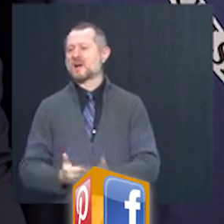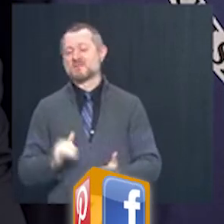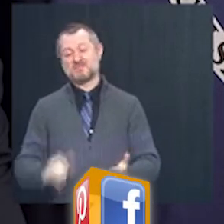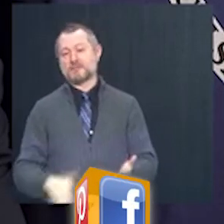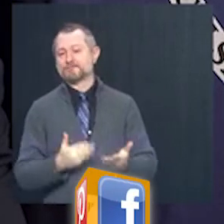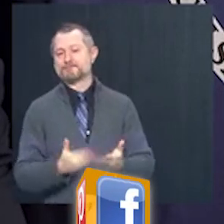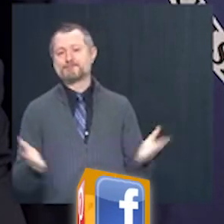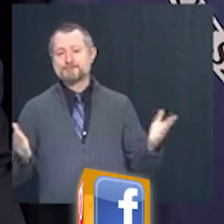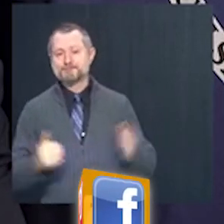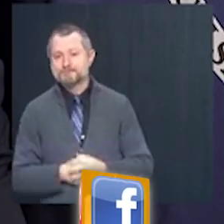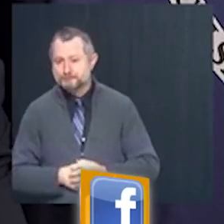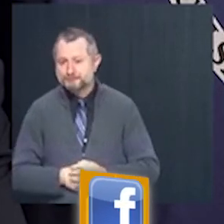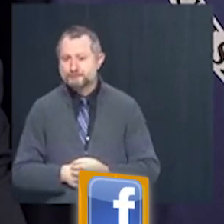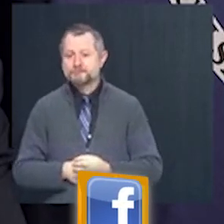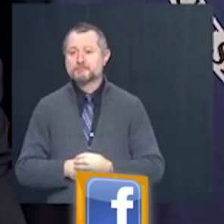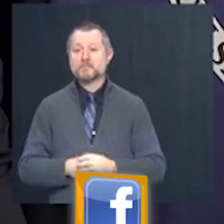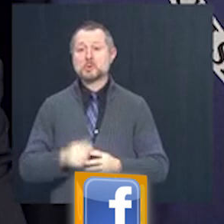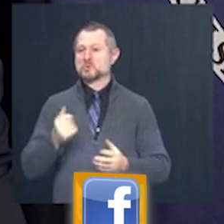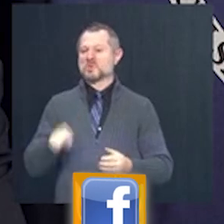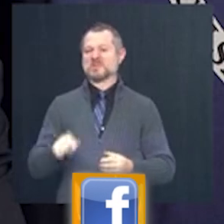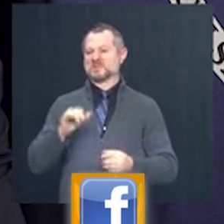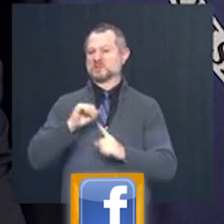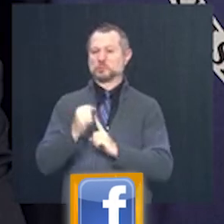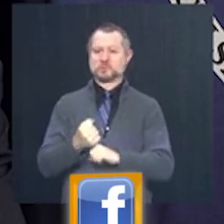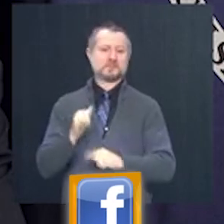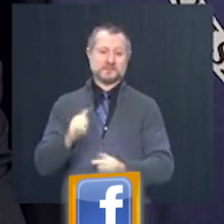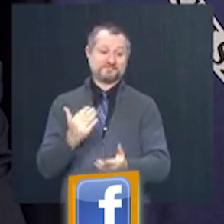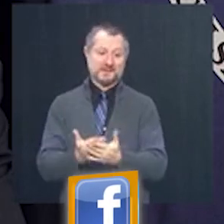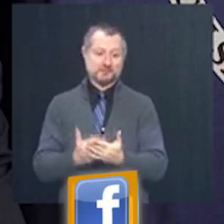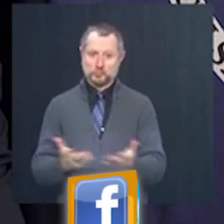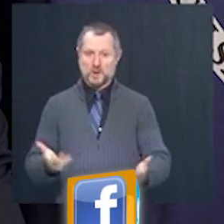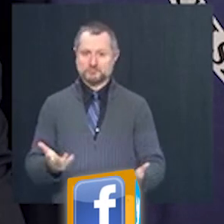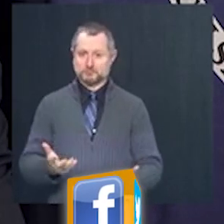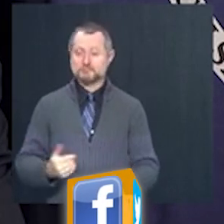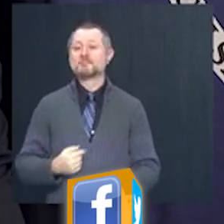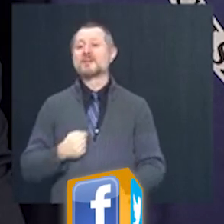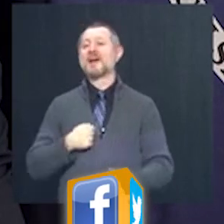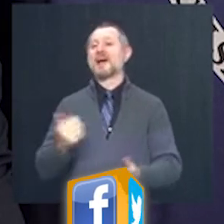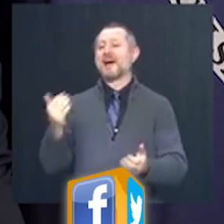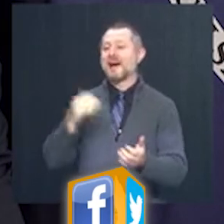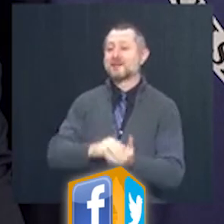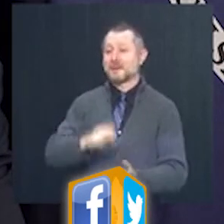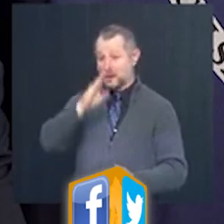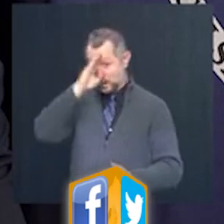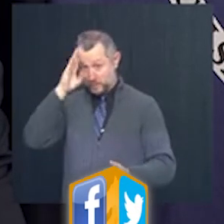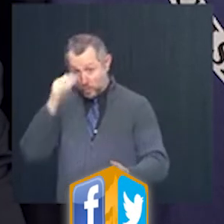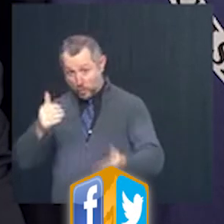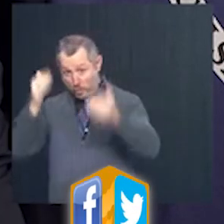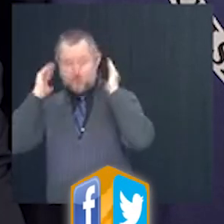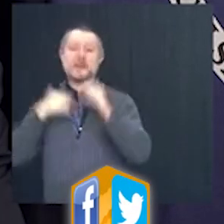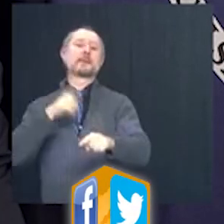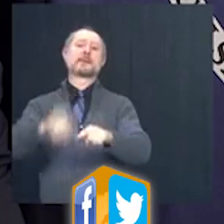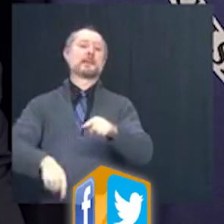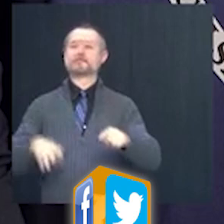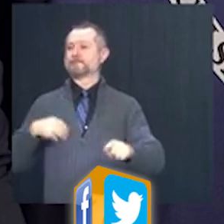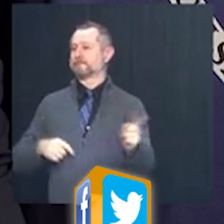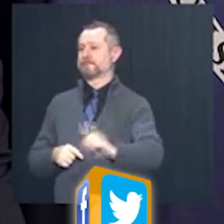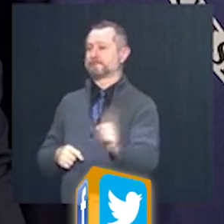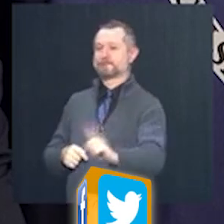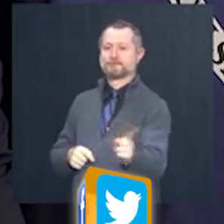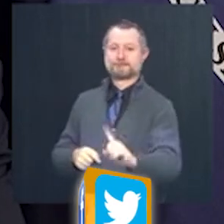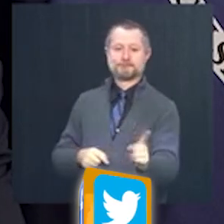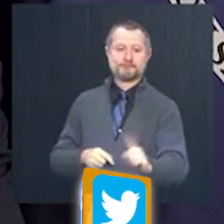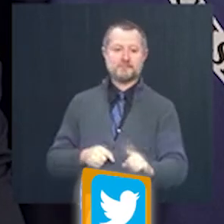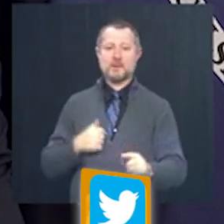What is the absolute here? You cannot overwhelm your hospitals. You can't be Italy.